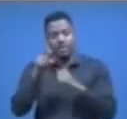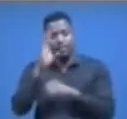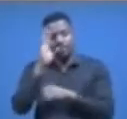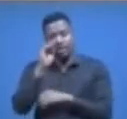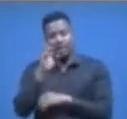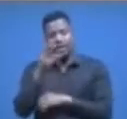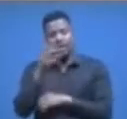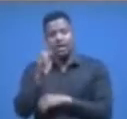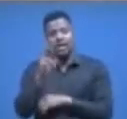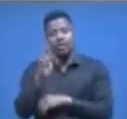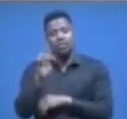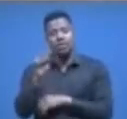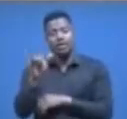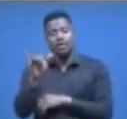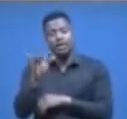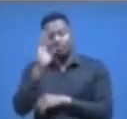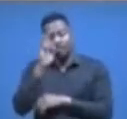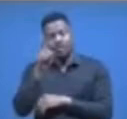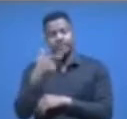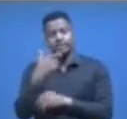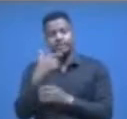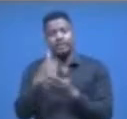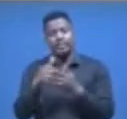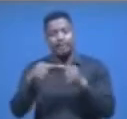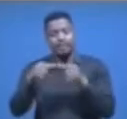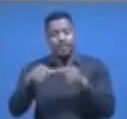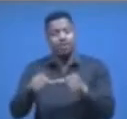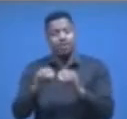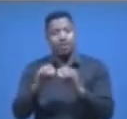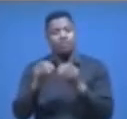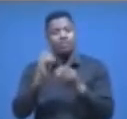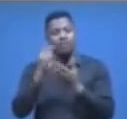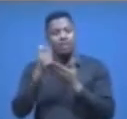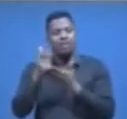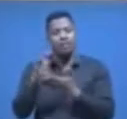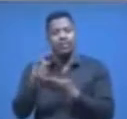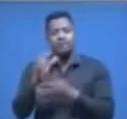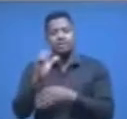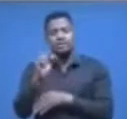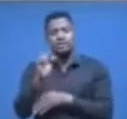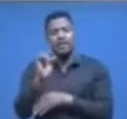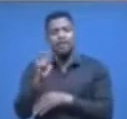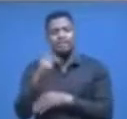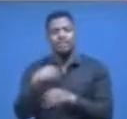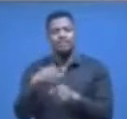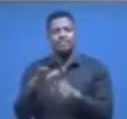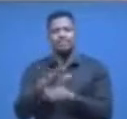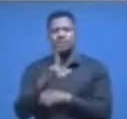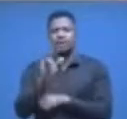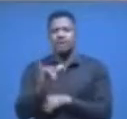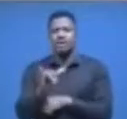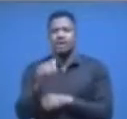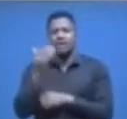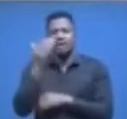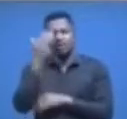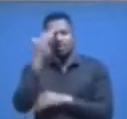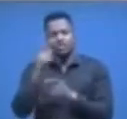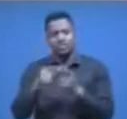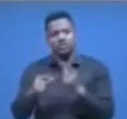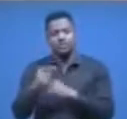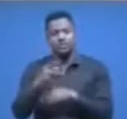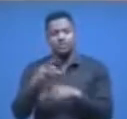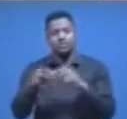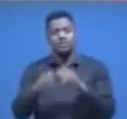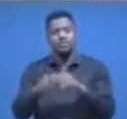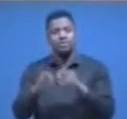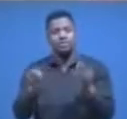Harry Sintim Abuaje, said a permanent office will help the scheme a lot. I am fully aware that today's sword cutting